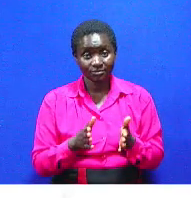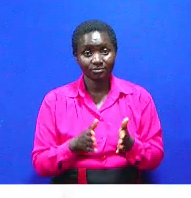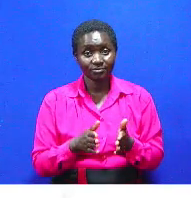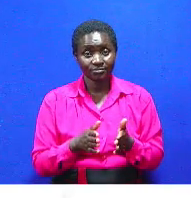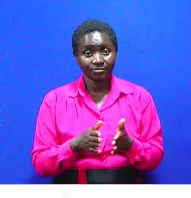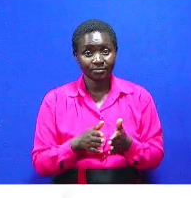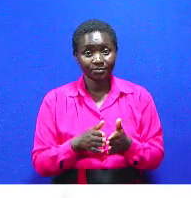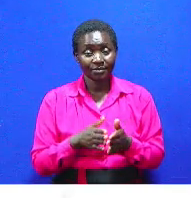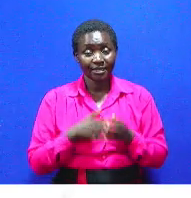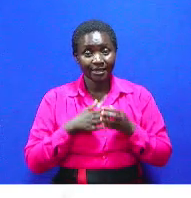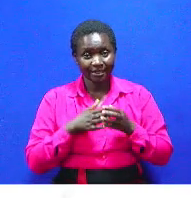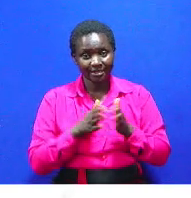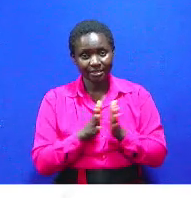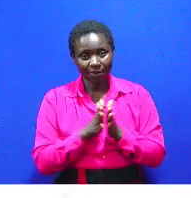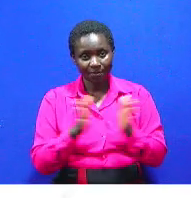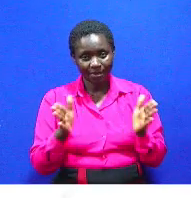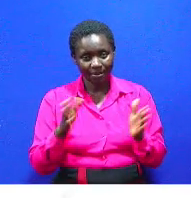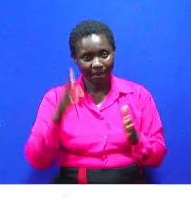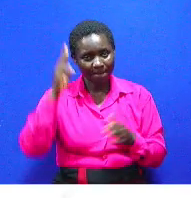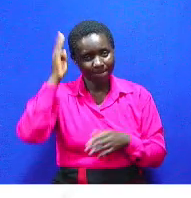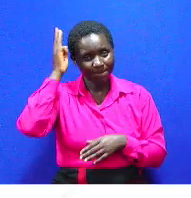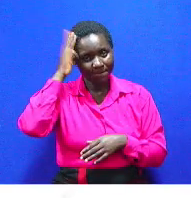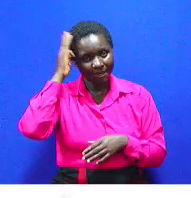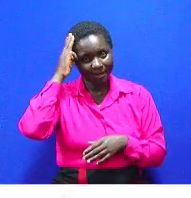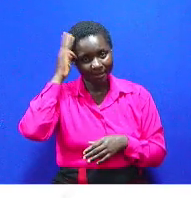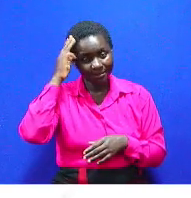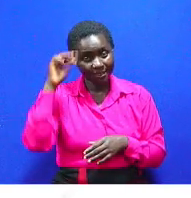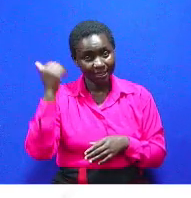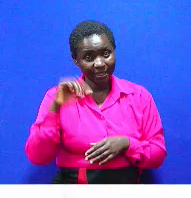Gavarai, Baba open minded, and in the Karigan against